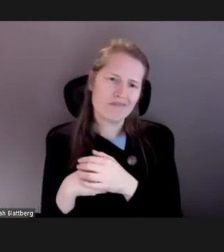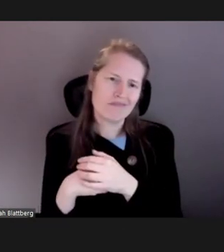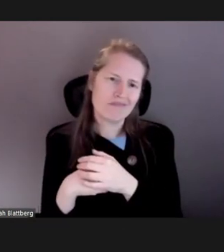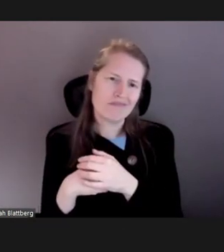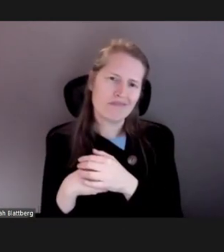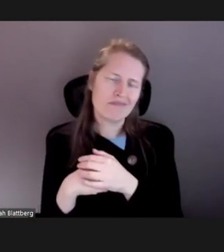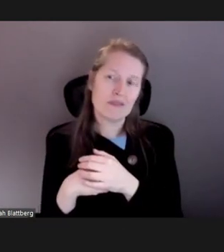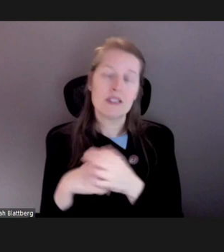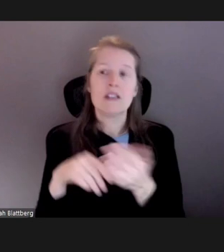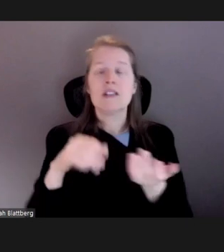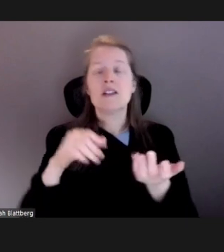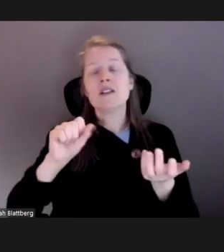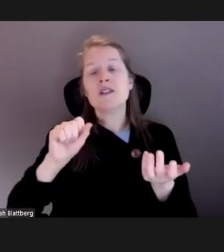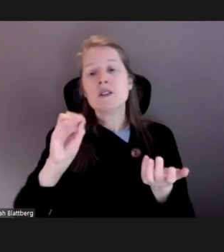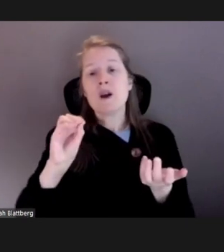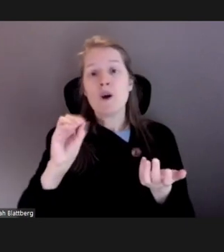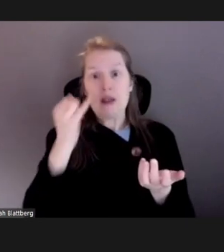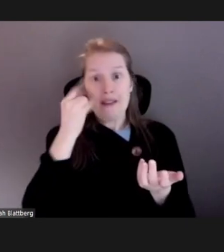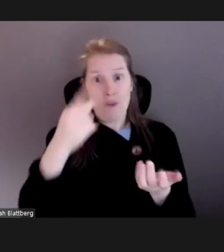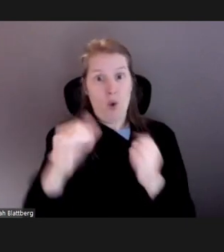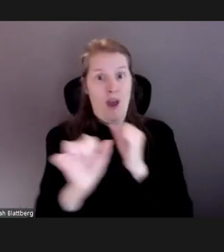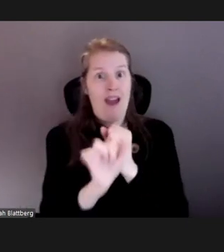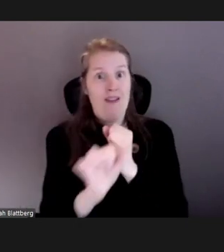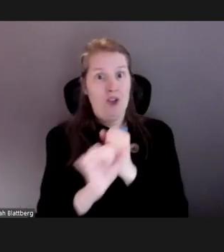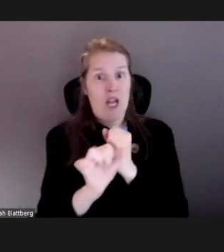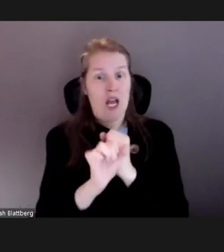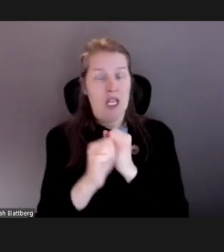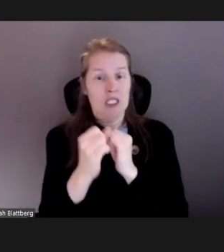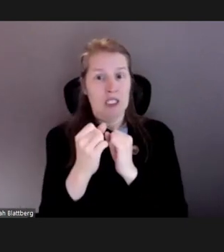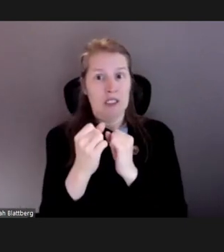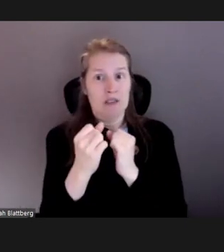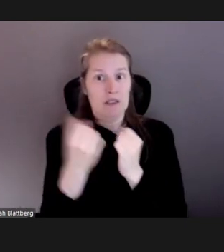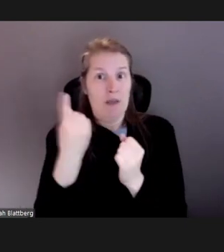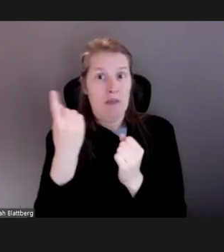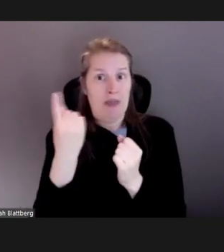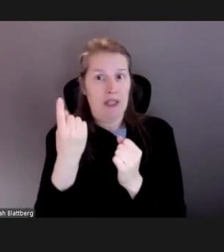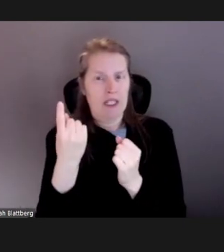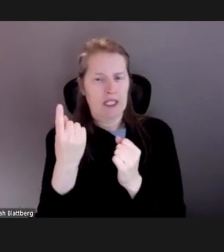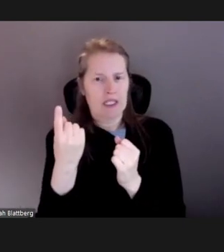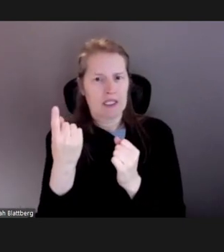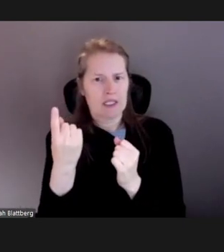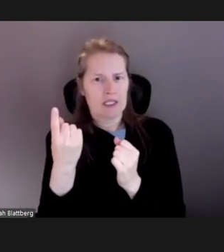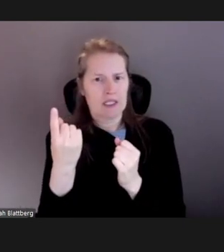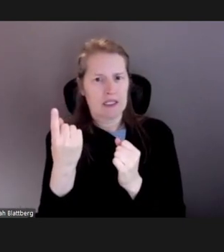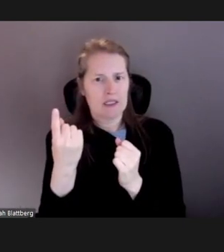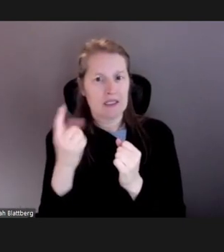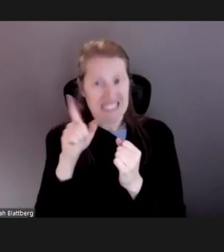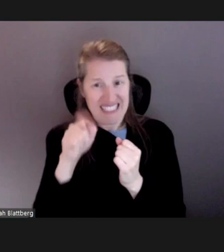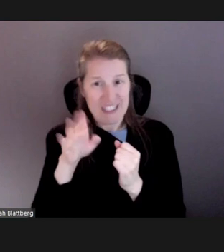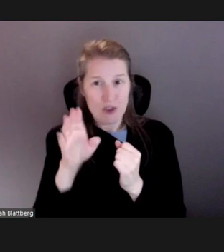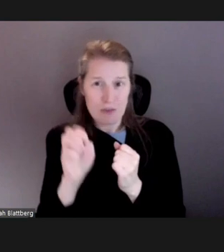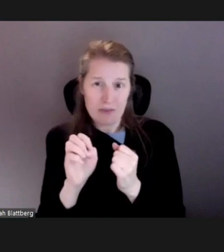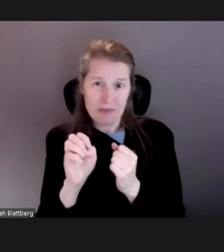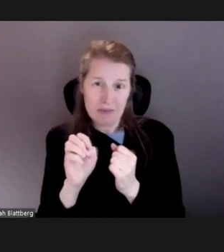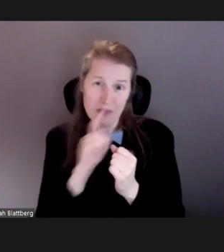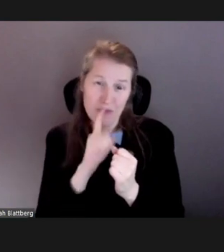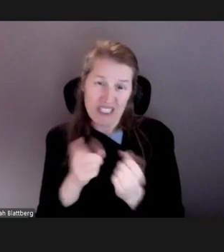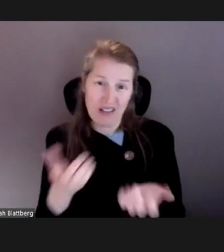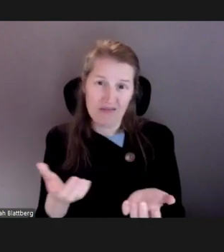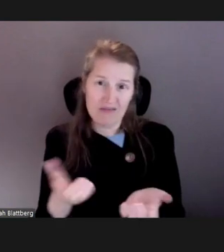if they're going to advertise something or have it on their website, it needs to correspond with